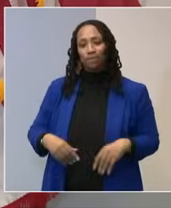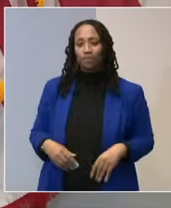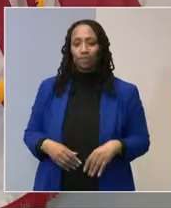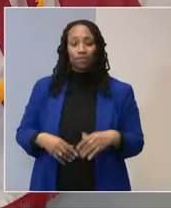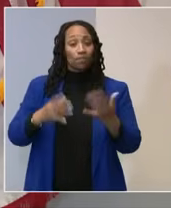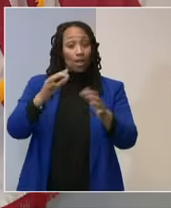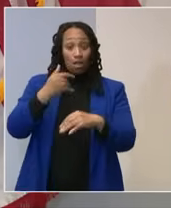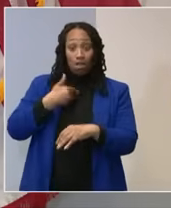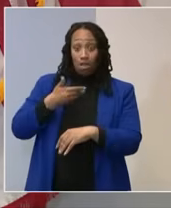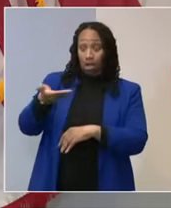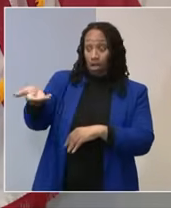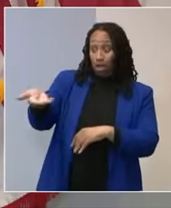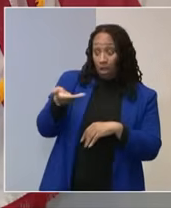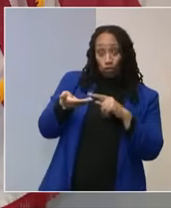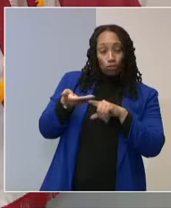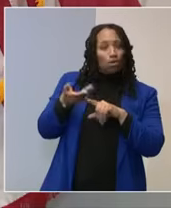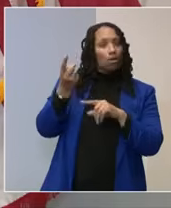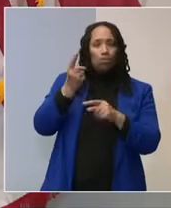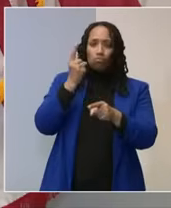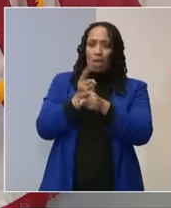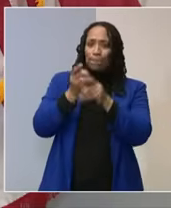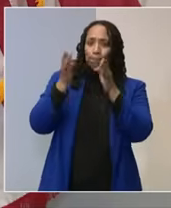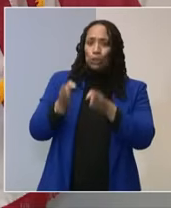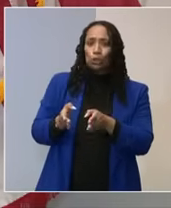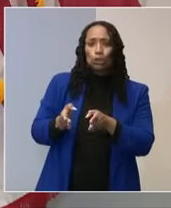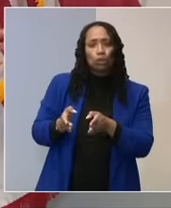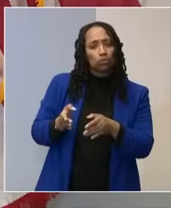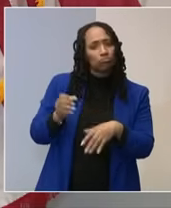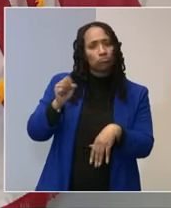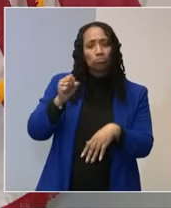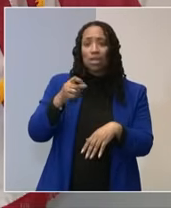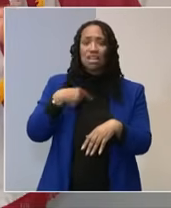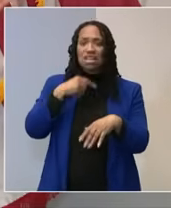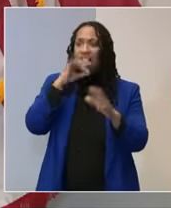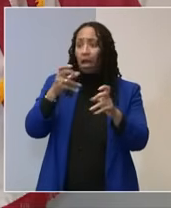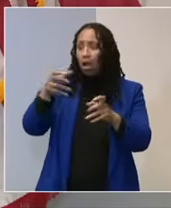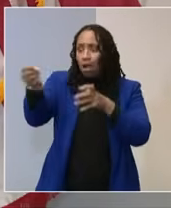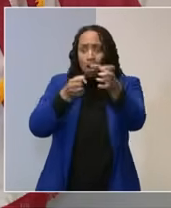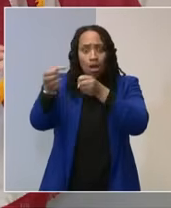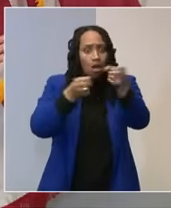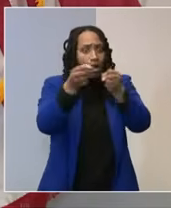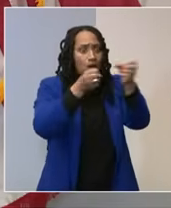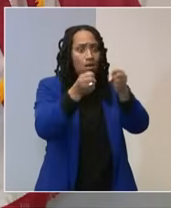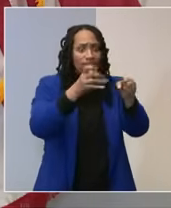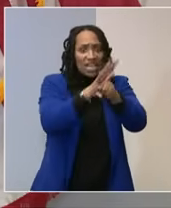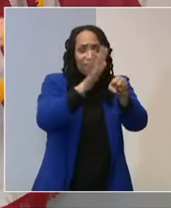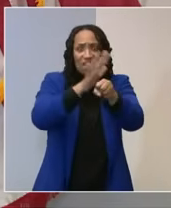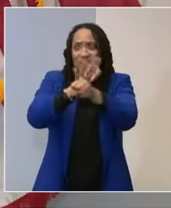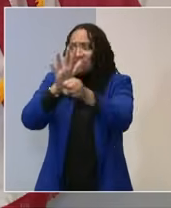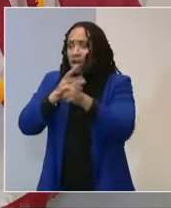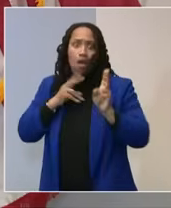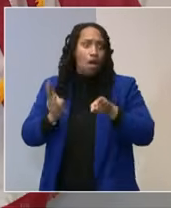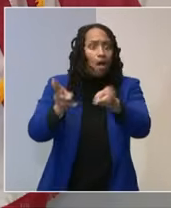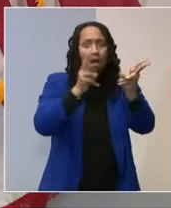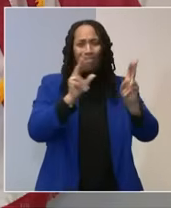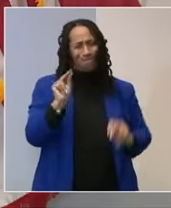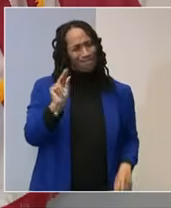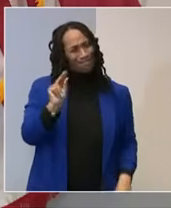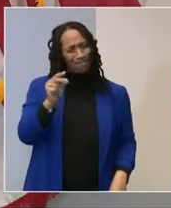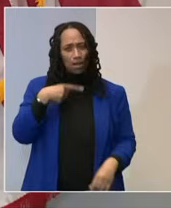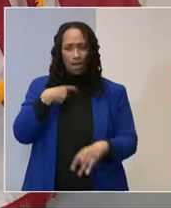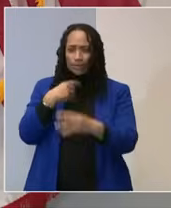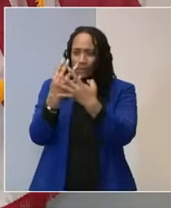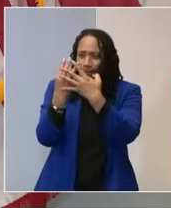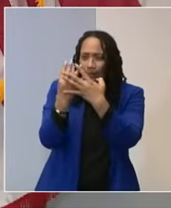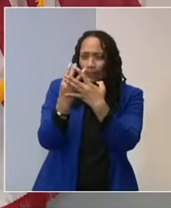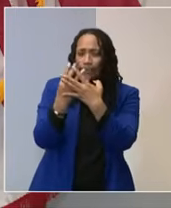try to speed it up. I don't try to let you all pressure me into naming somebody. When I'm not ready to name somebody, I hire